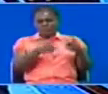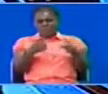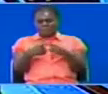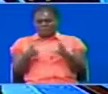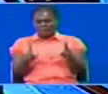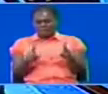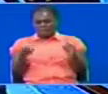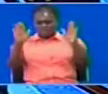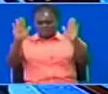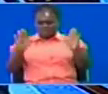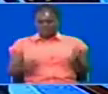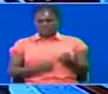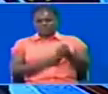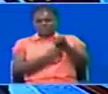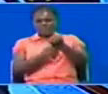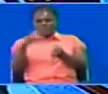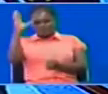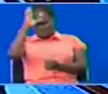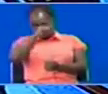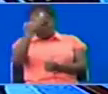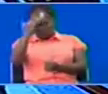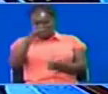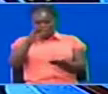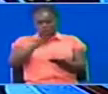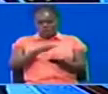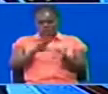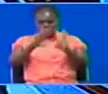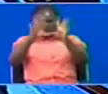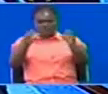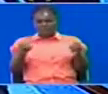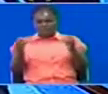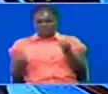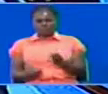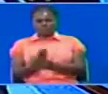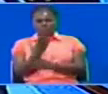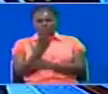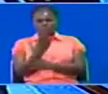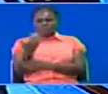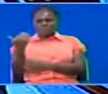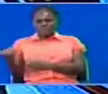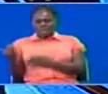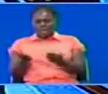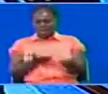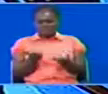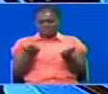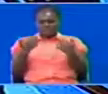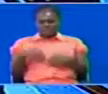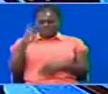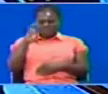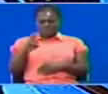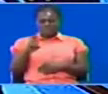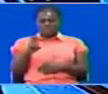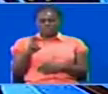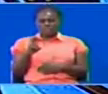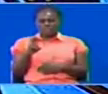However, vital support still lacks, leading to low-budget productions being aired. A young entrepreneur saw a need for locally